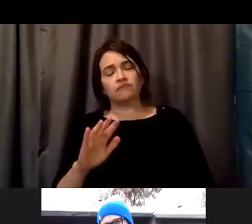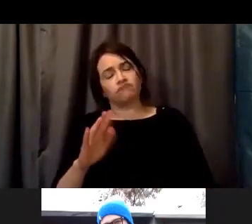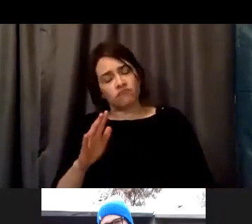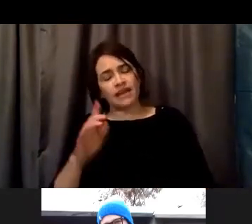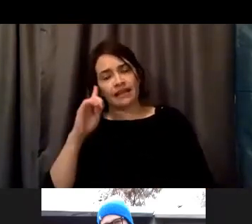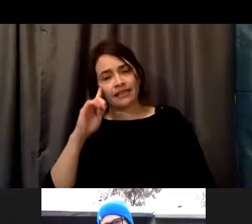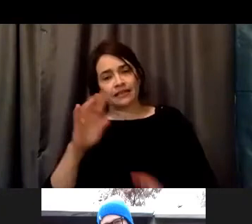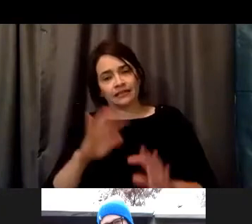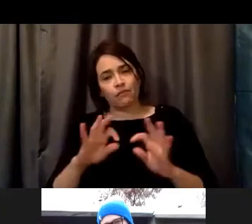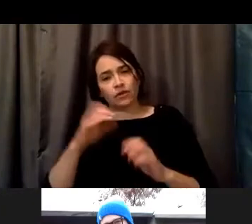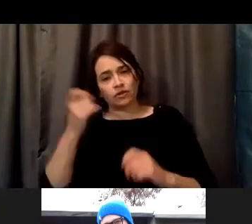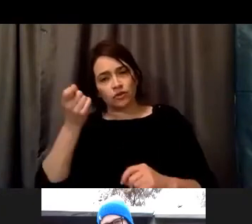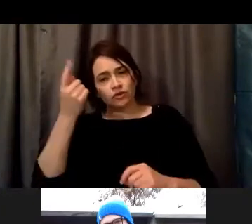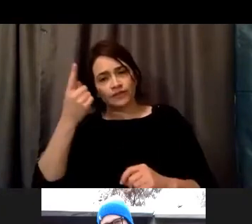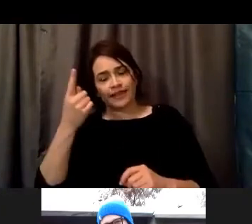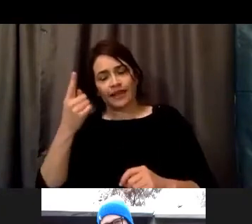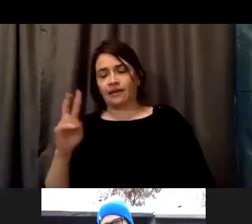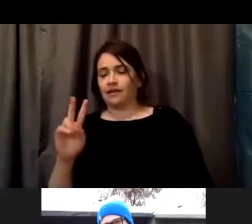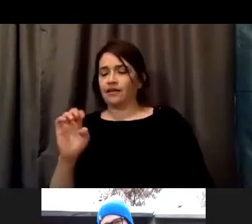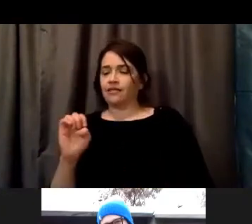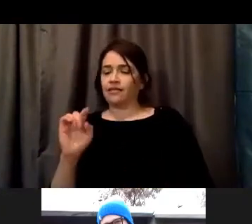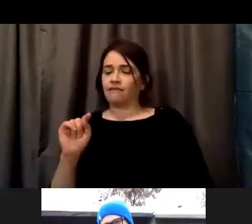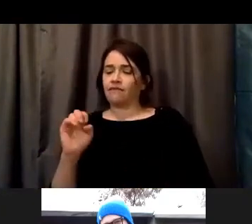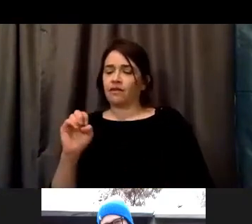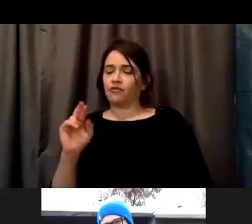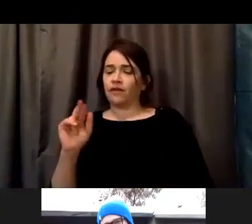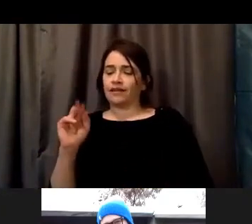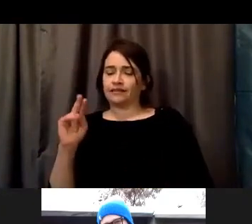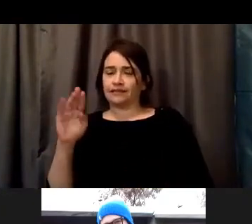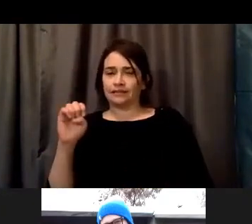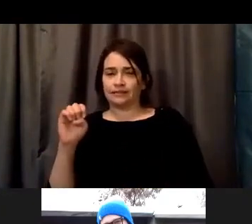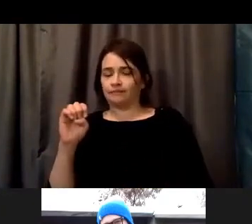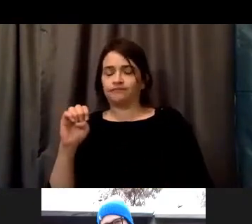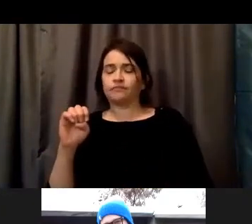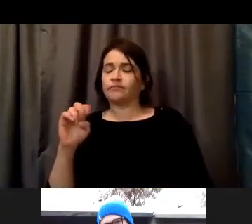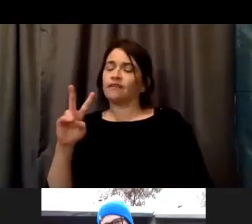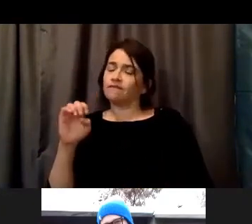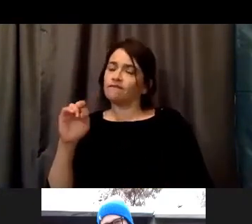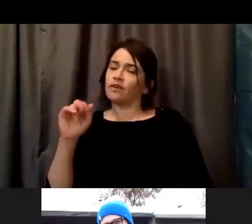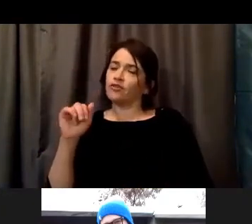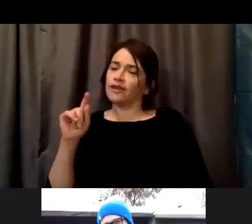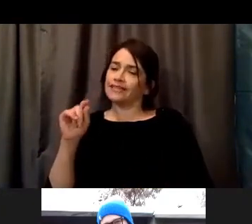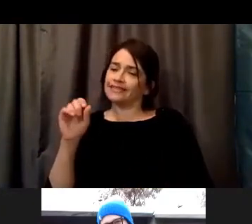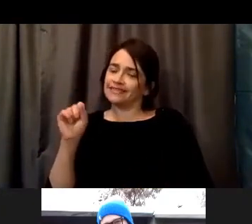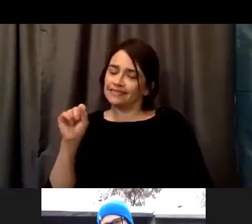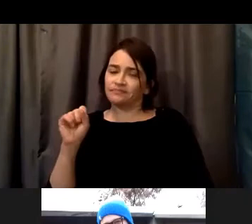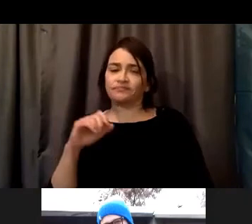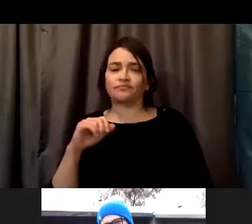and also another one titled Children of the Genocide Survivors.